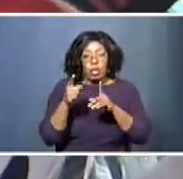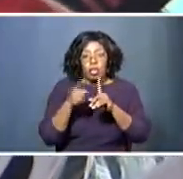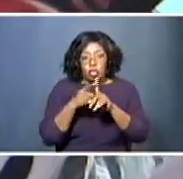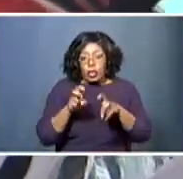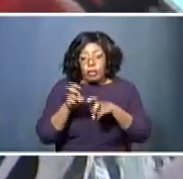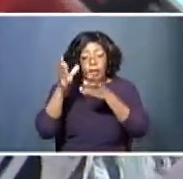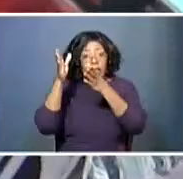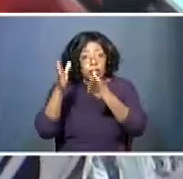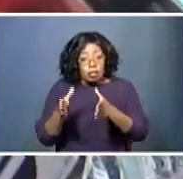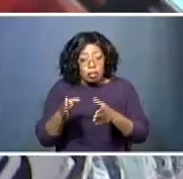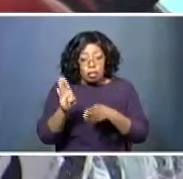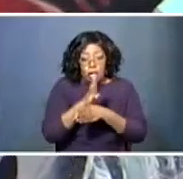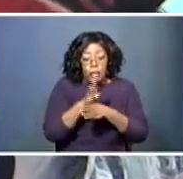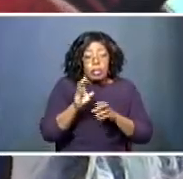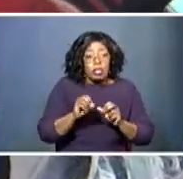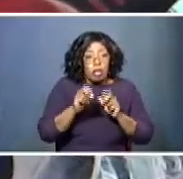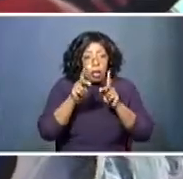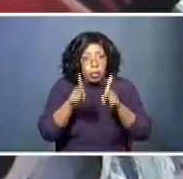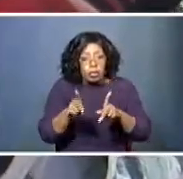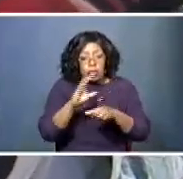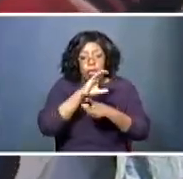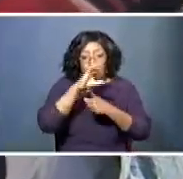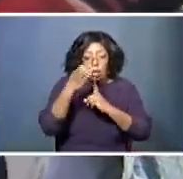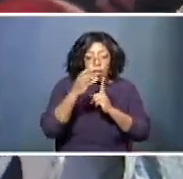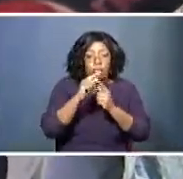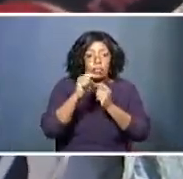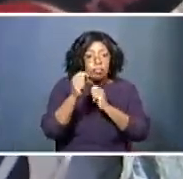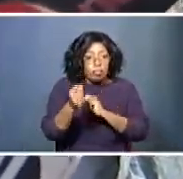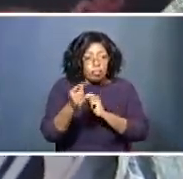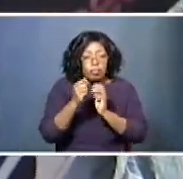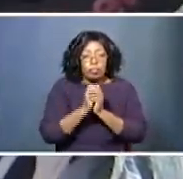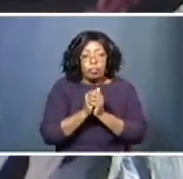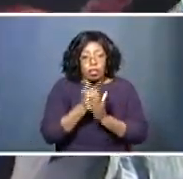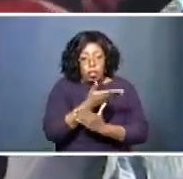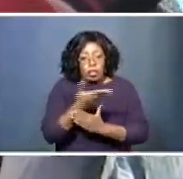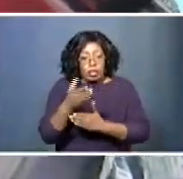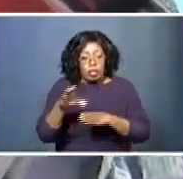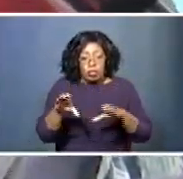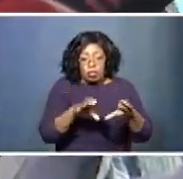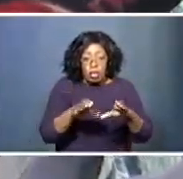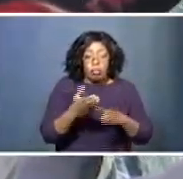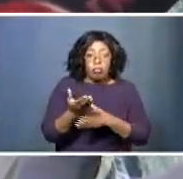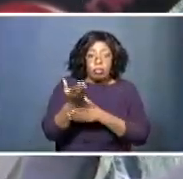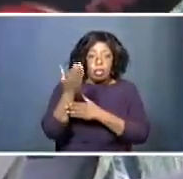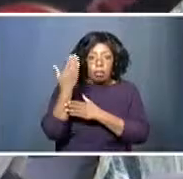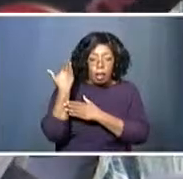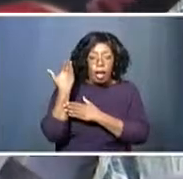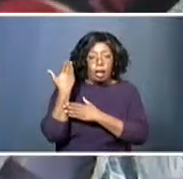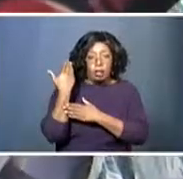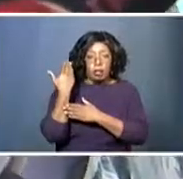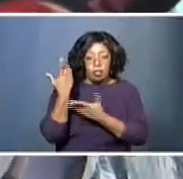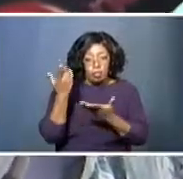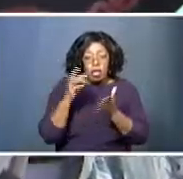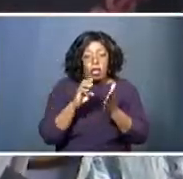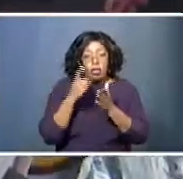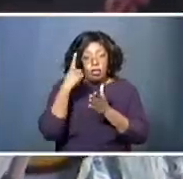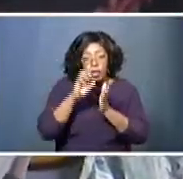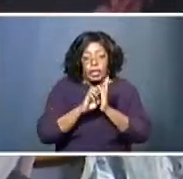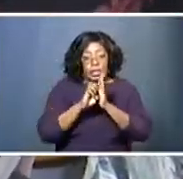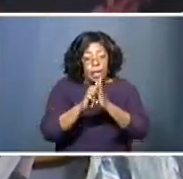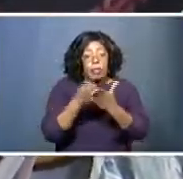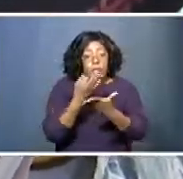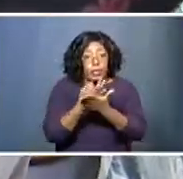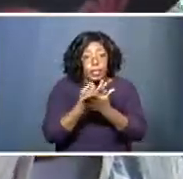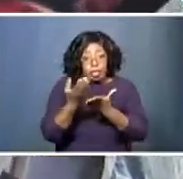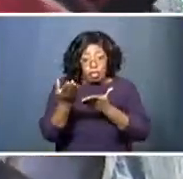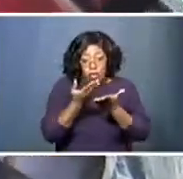to business opportunities, any number of things. And so these things have been done in the past with investment missions. For example, the Financial Services Board does